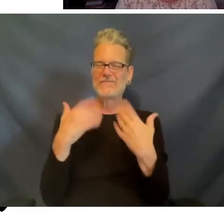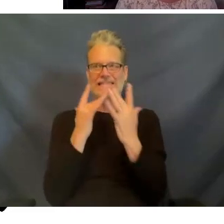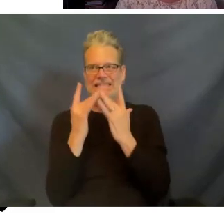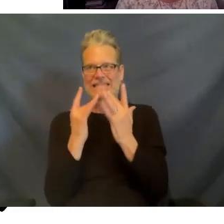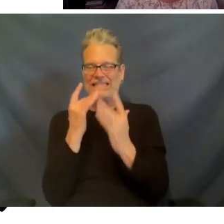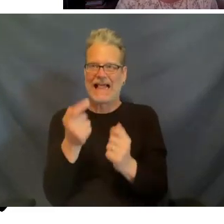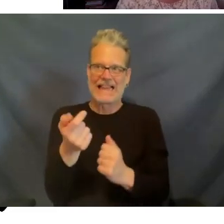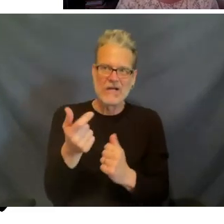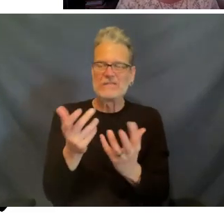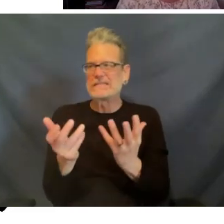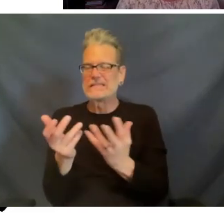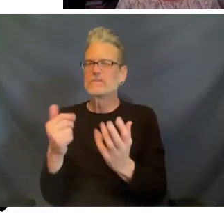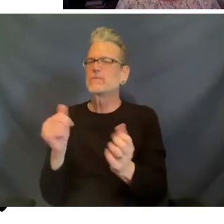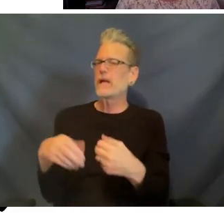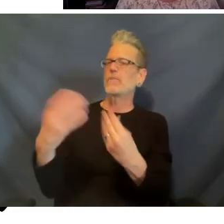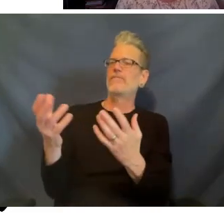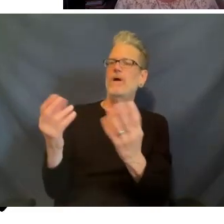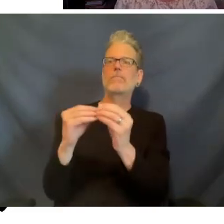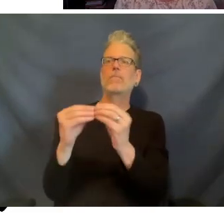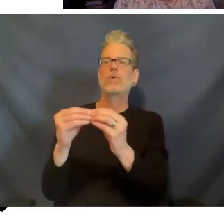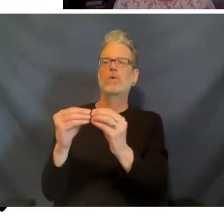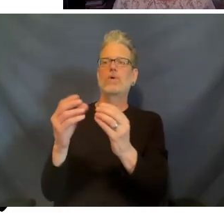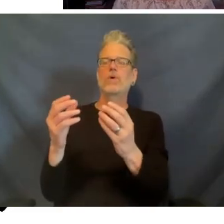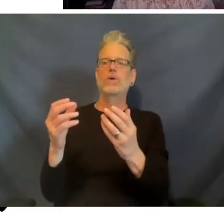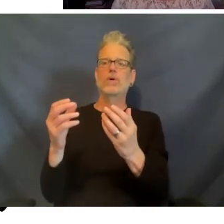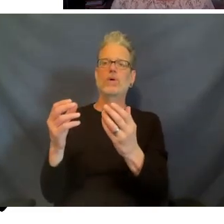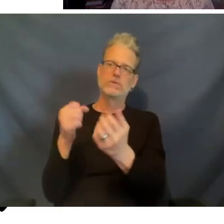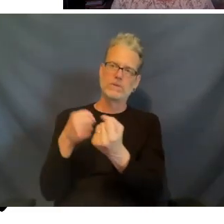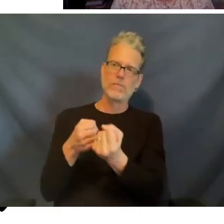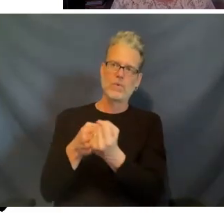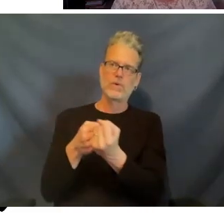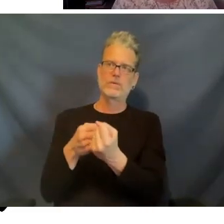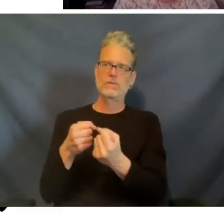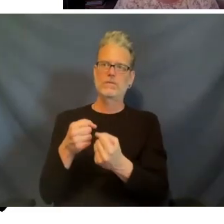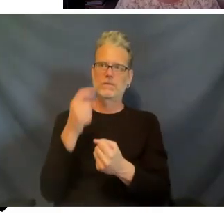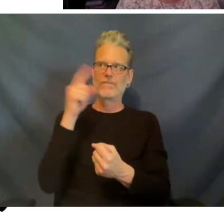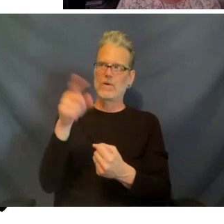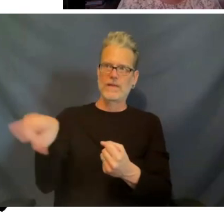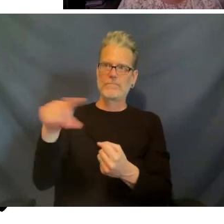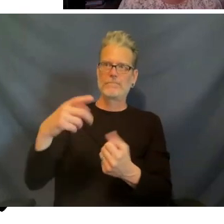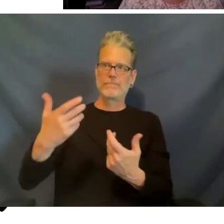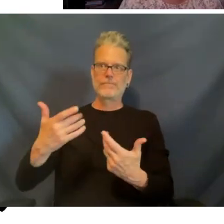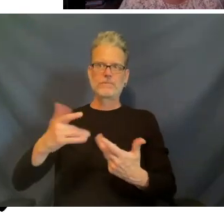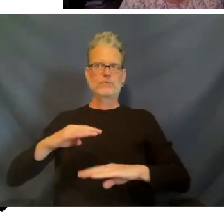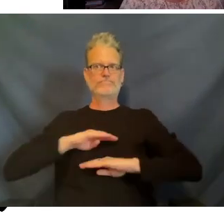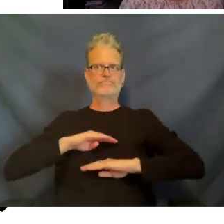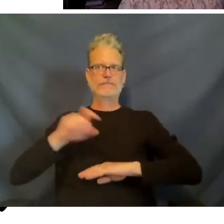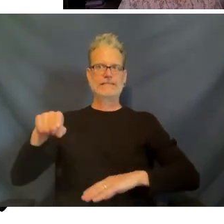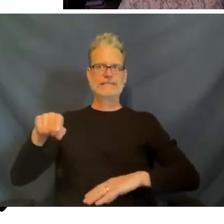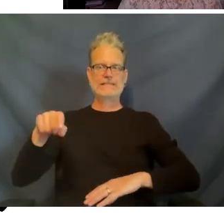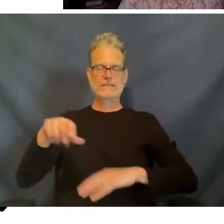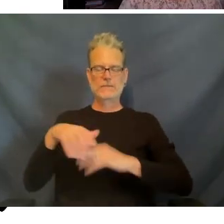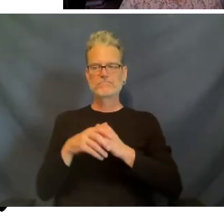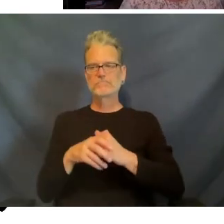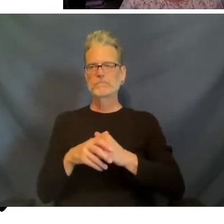to actually provide additional capacity support in order to meet those visions in a variety of ways. And so